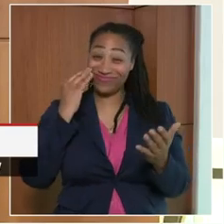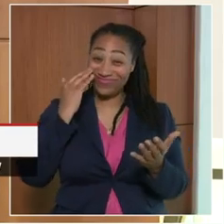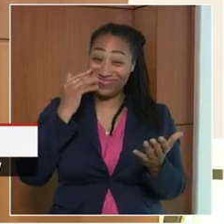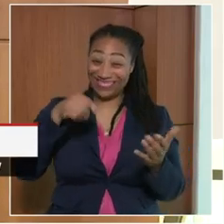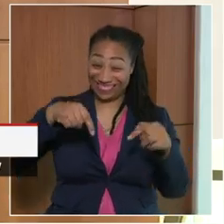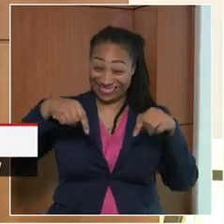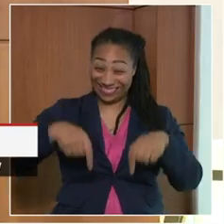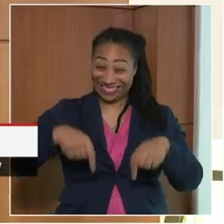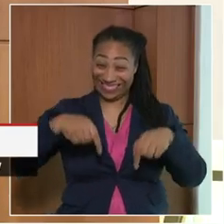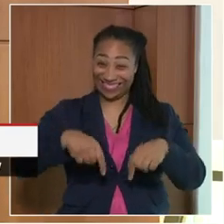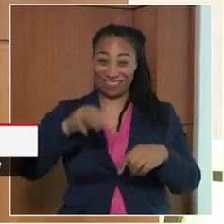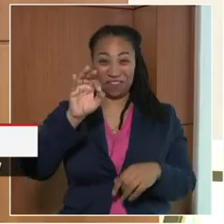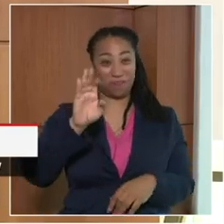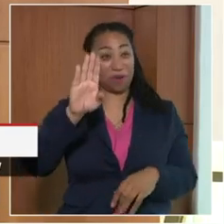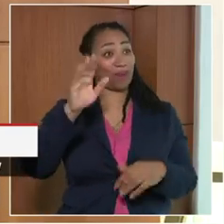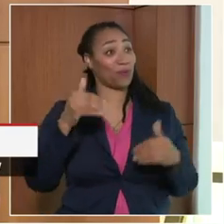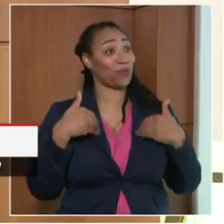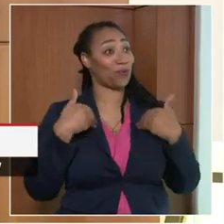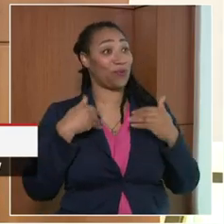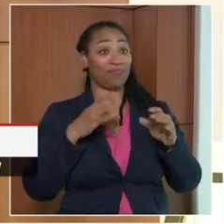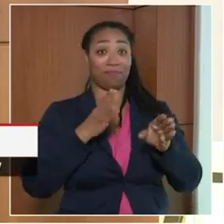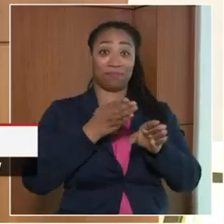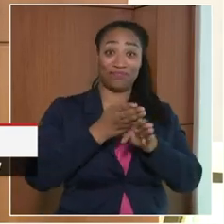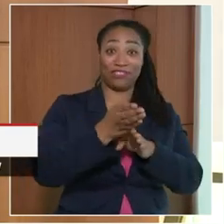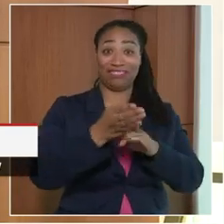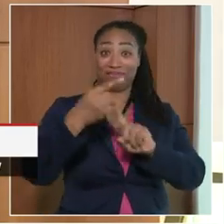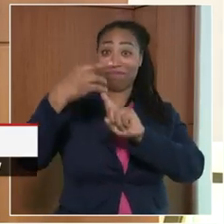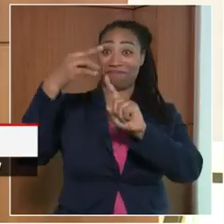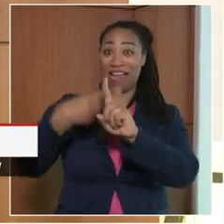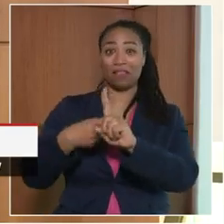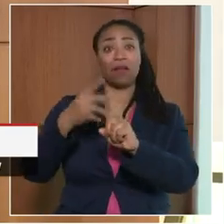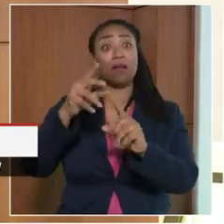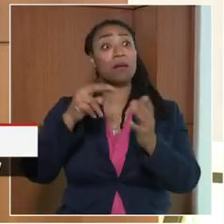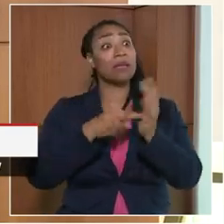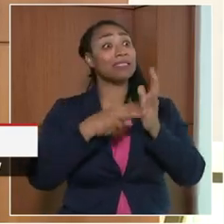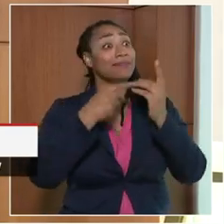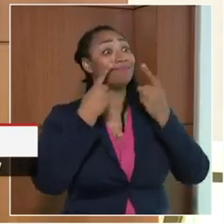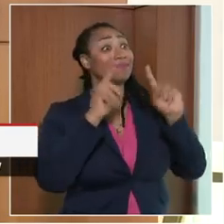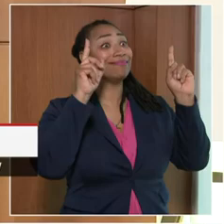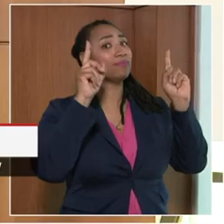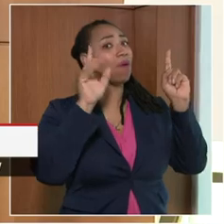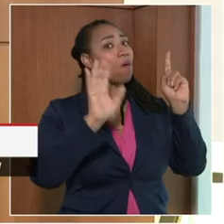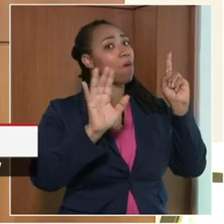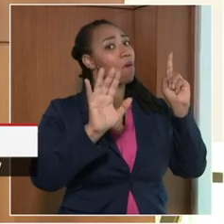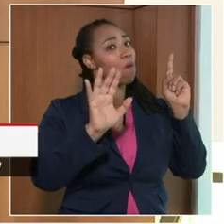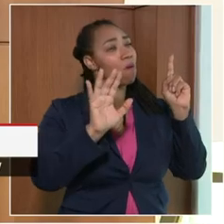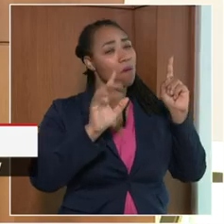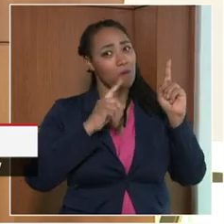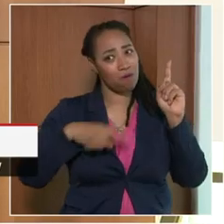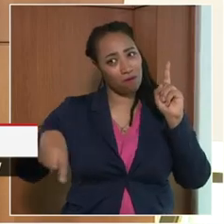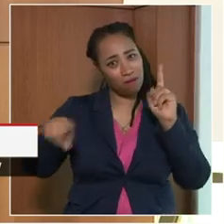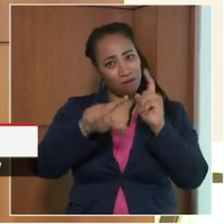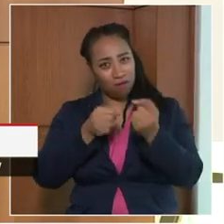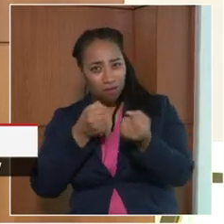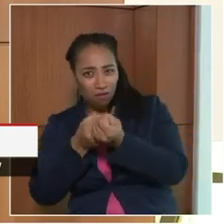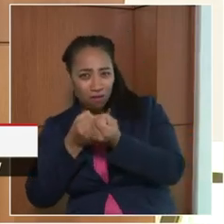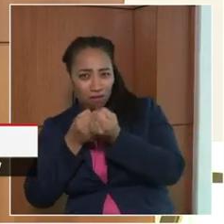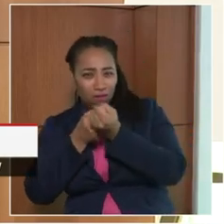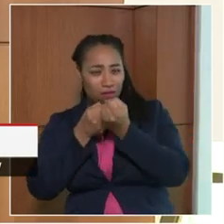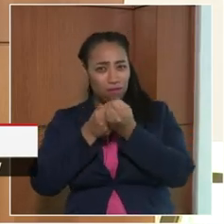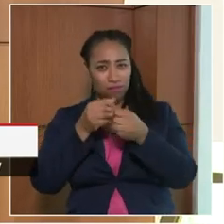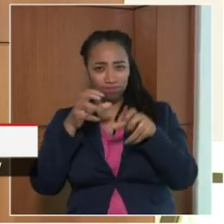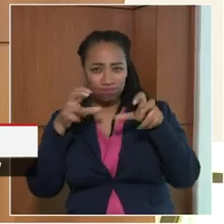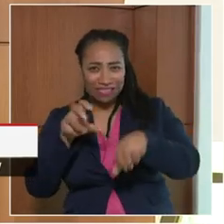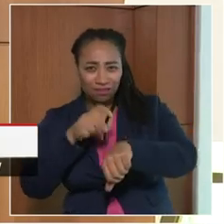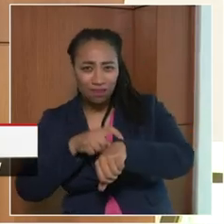a powerful statement of support for those who dedicate their time, their energy, and their passion to shaping the